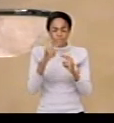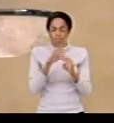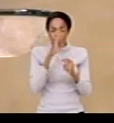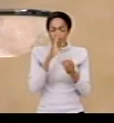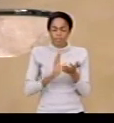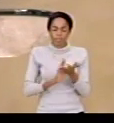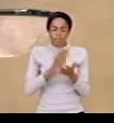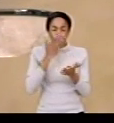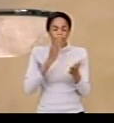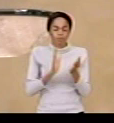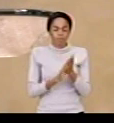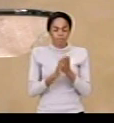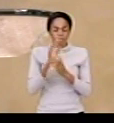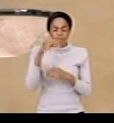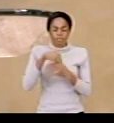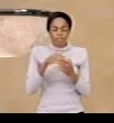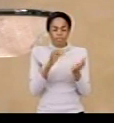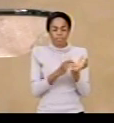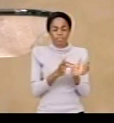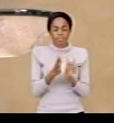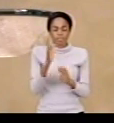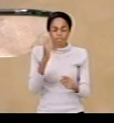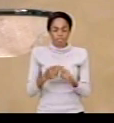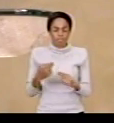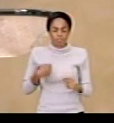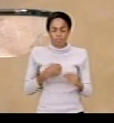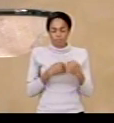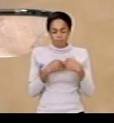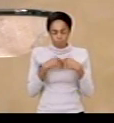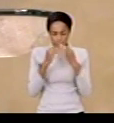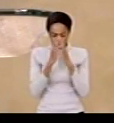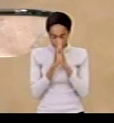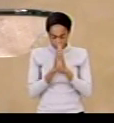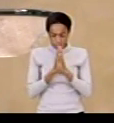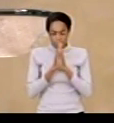be praised. In Jesus' name we praised.